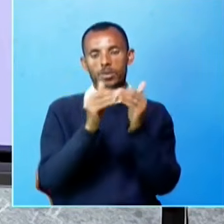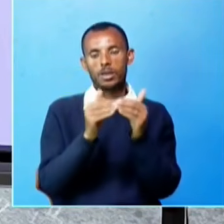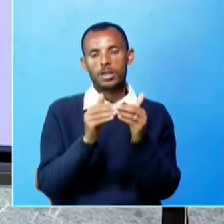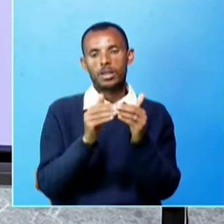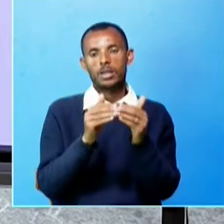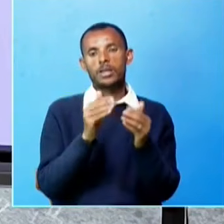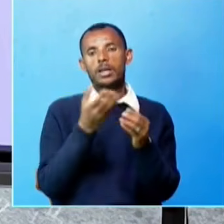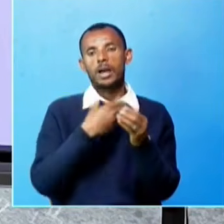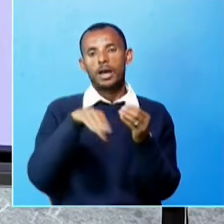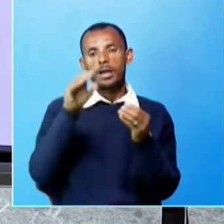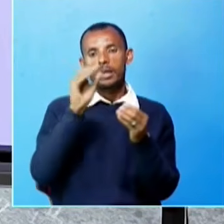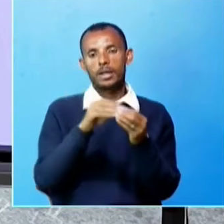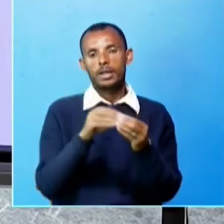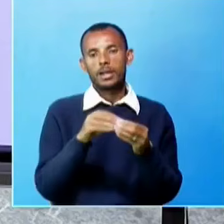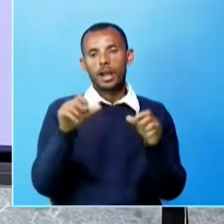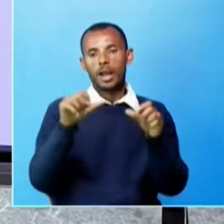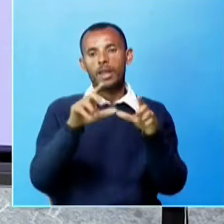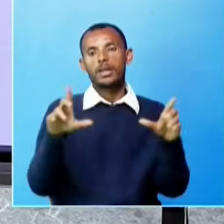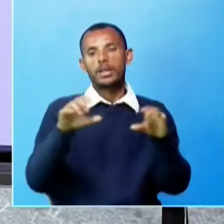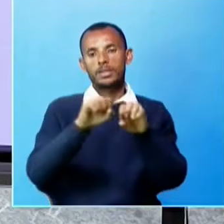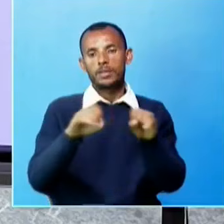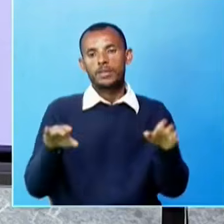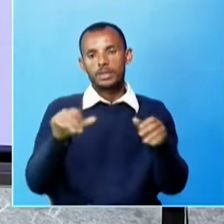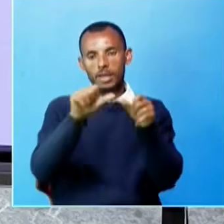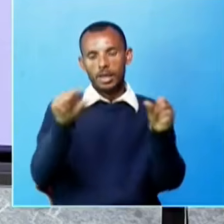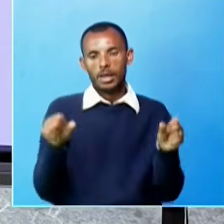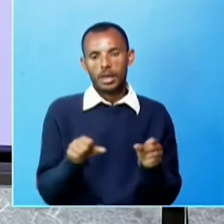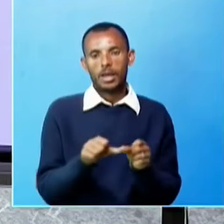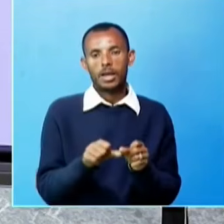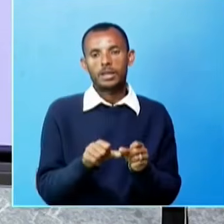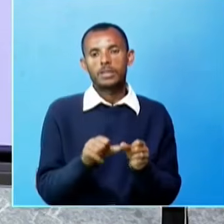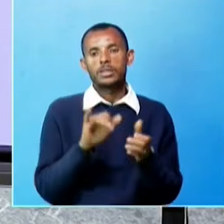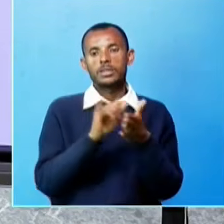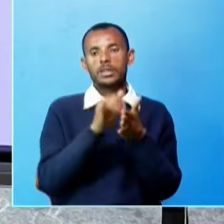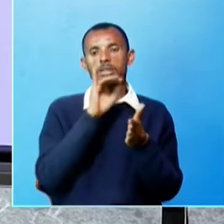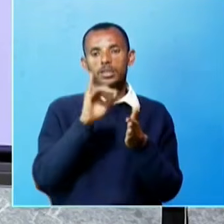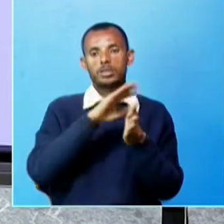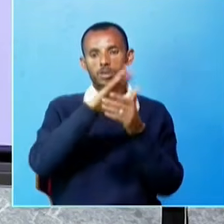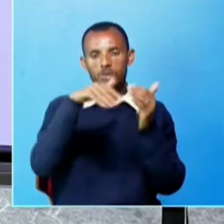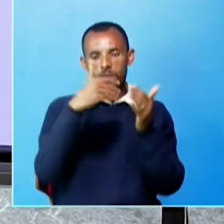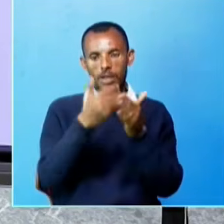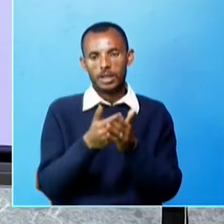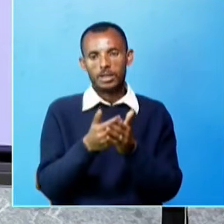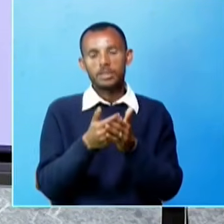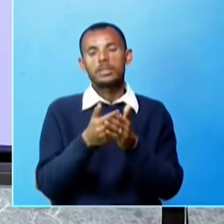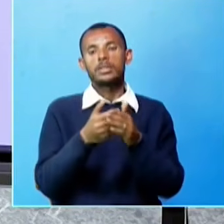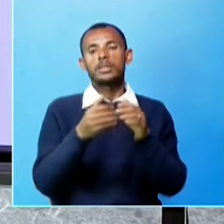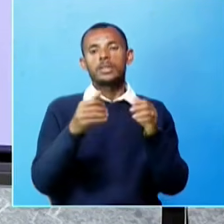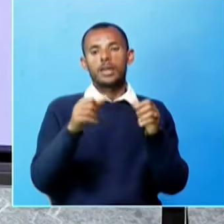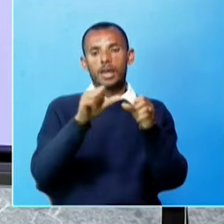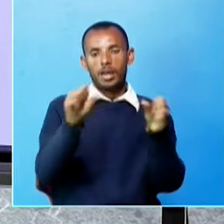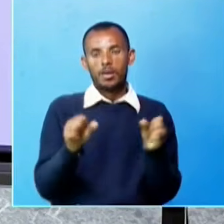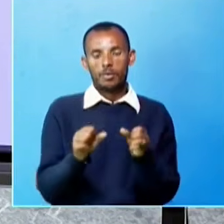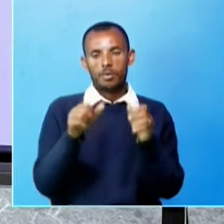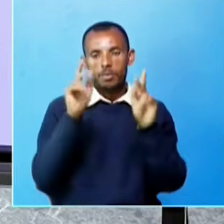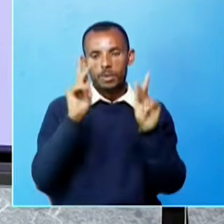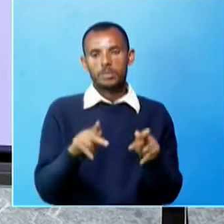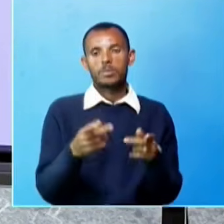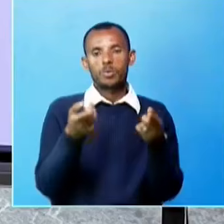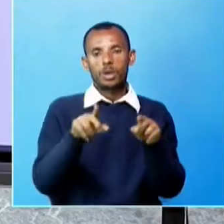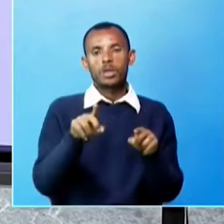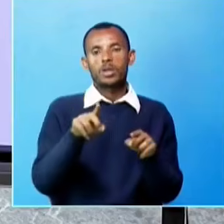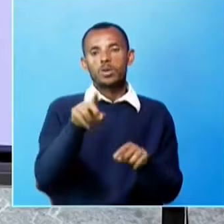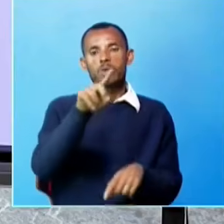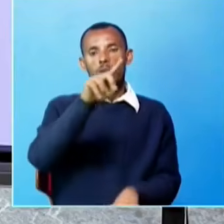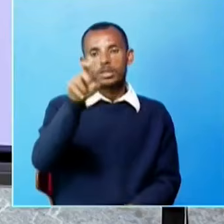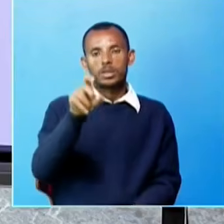with the lateral surface area that gives the total surface area of a prism. Whenever we are asked